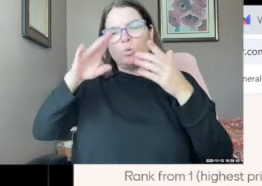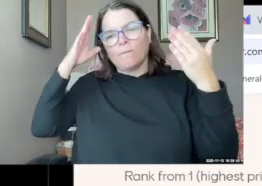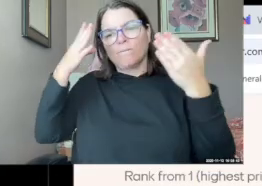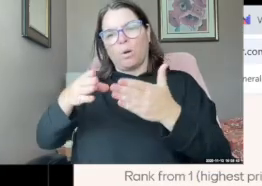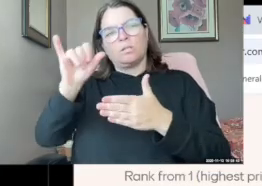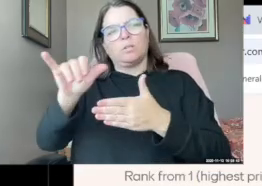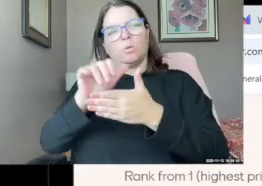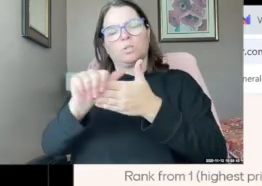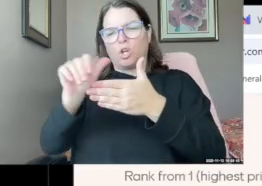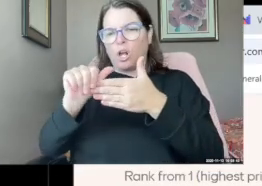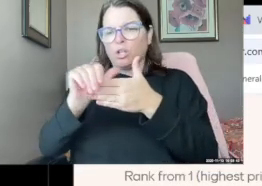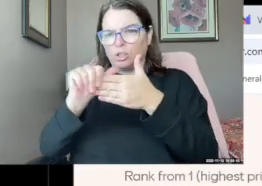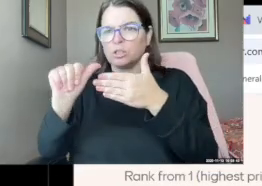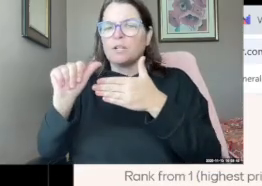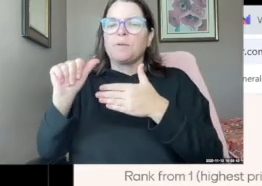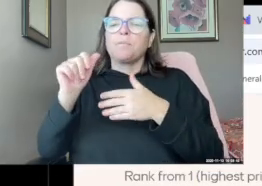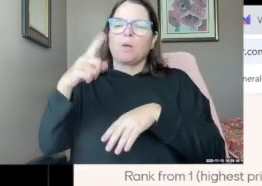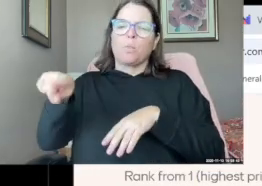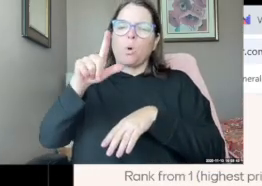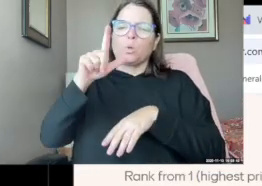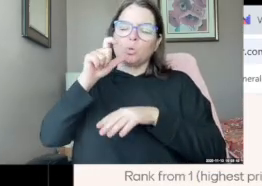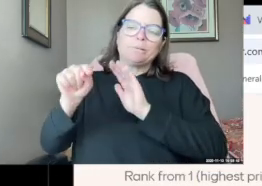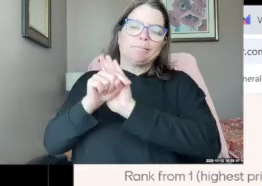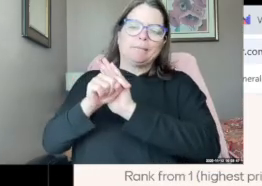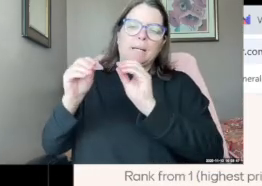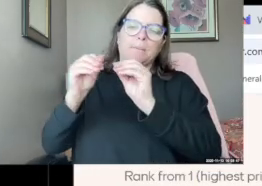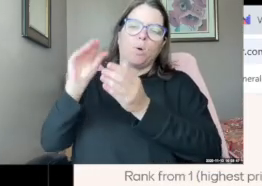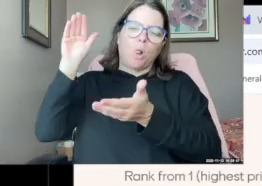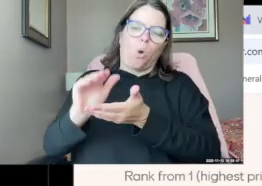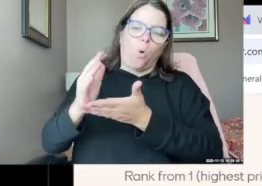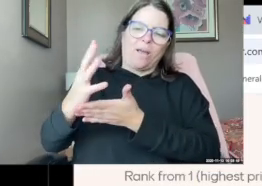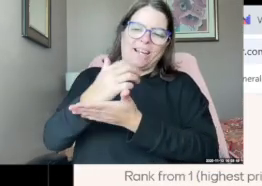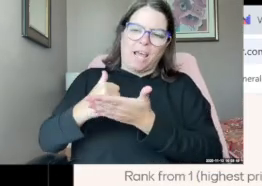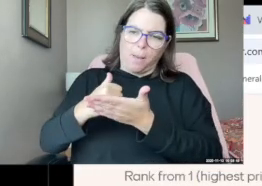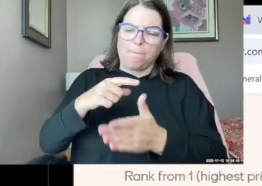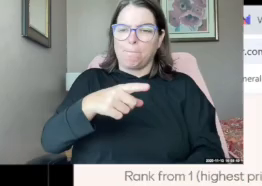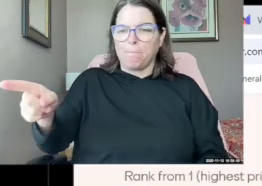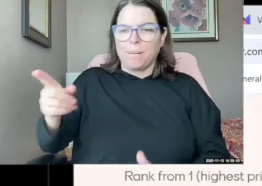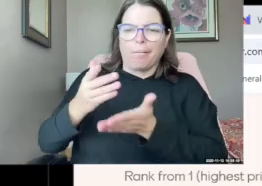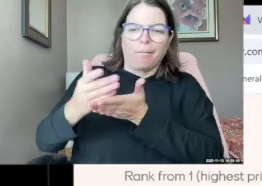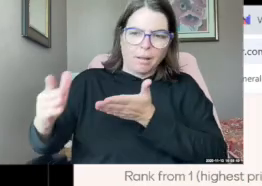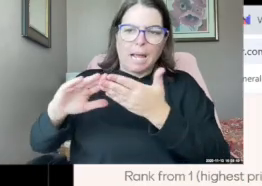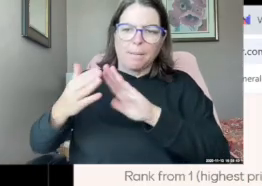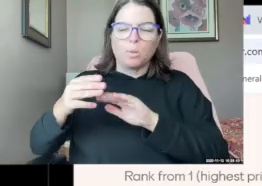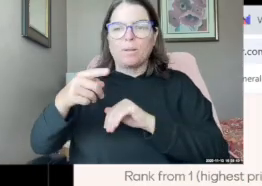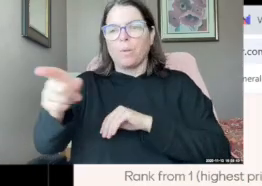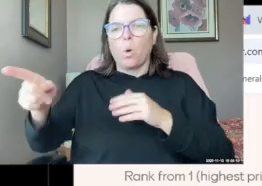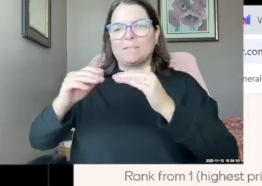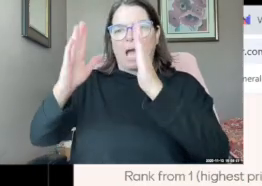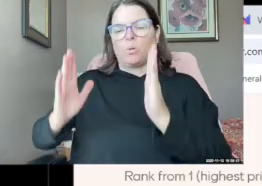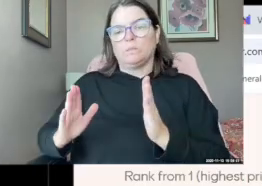tax credit. Therefore, we need to focus those dollars on our disadvantaged and low